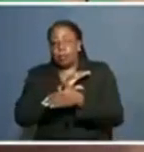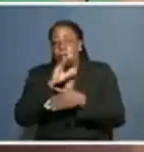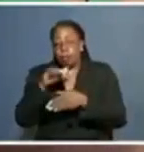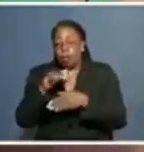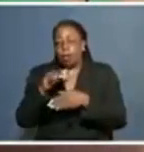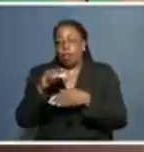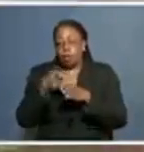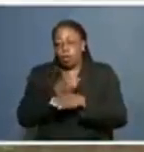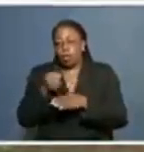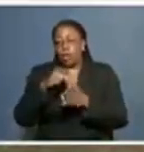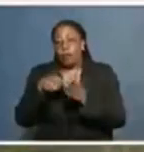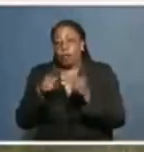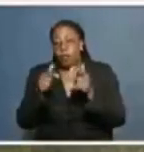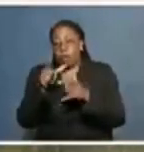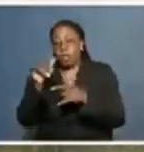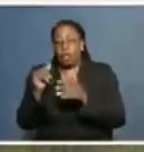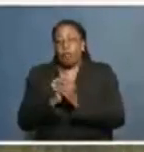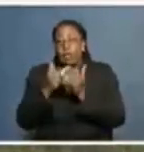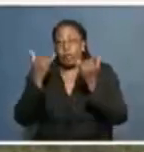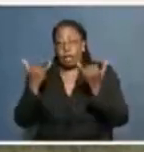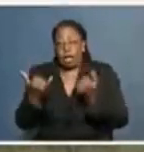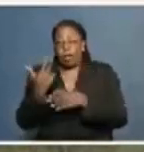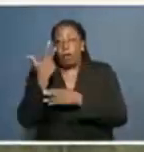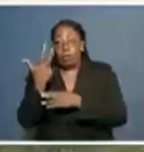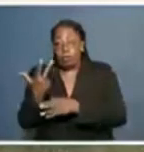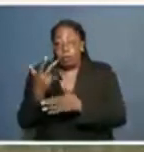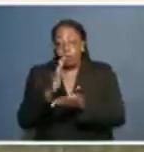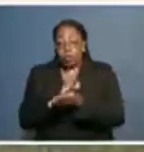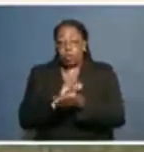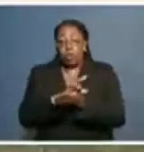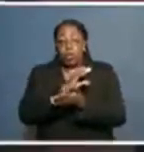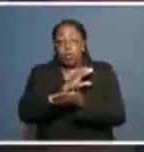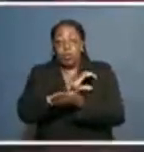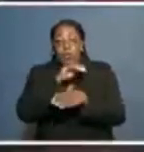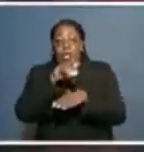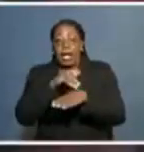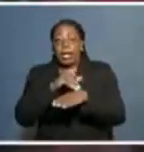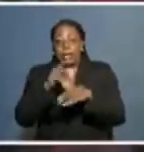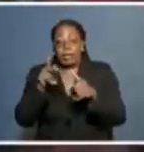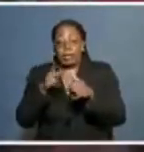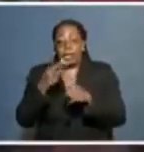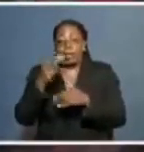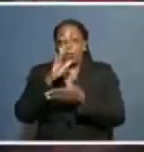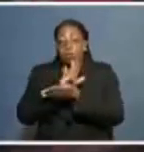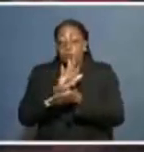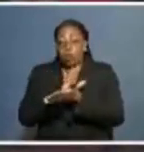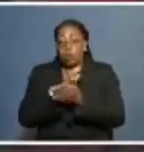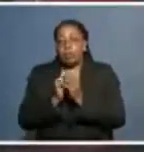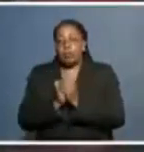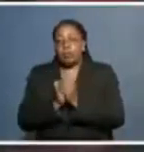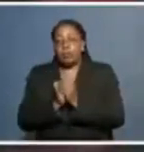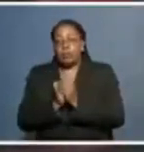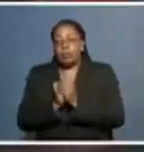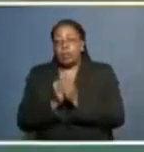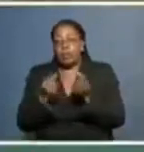matter swiftly. At present, three school resource officers are stationed at the secondary school, a detail which for